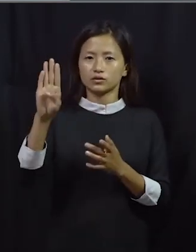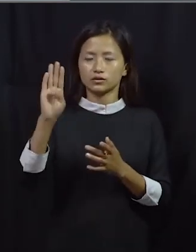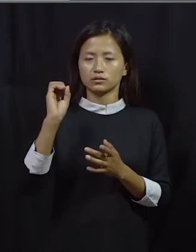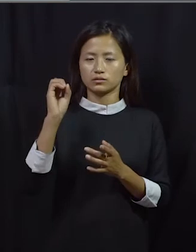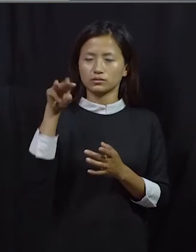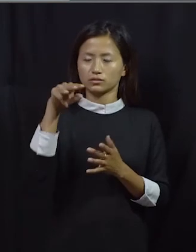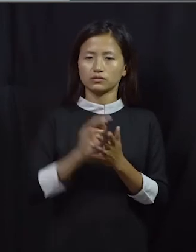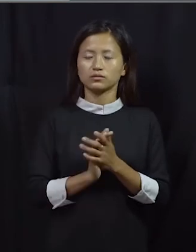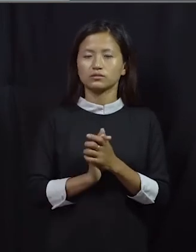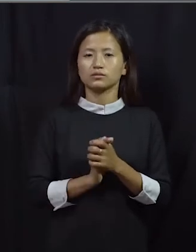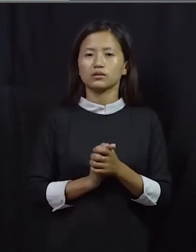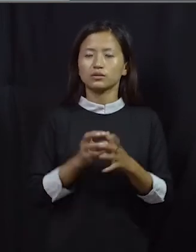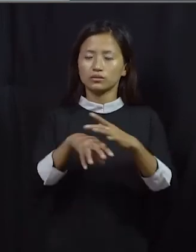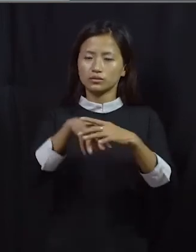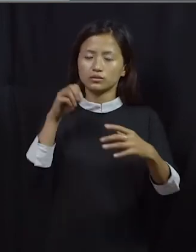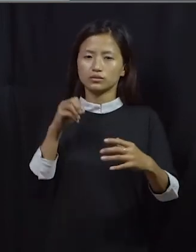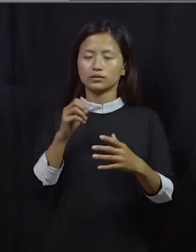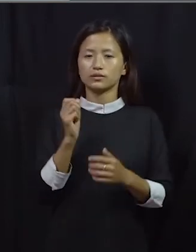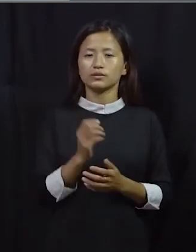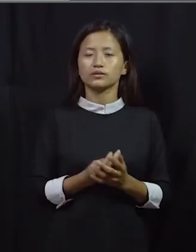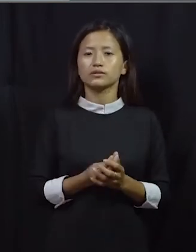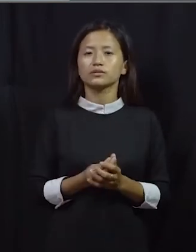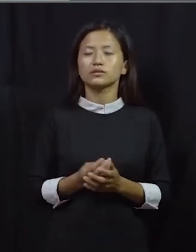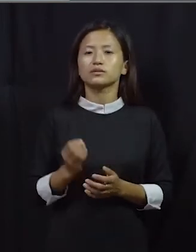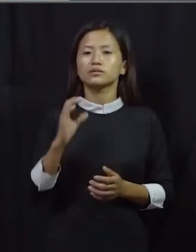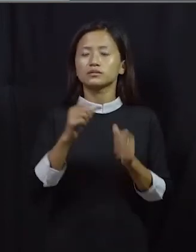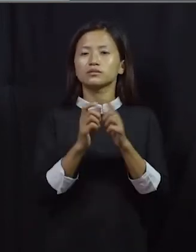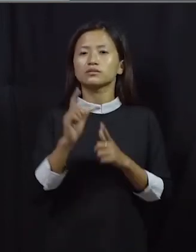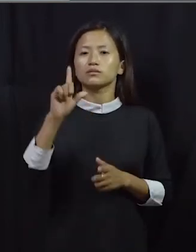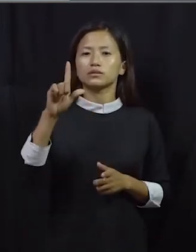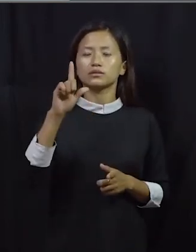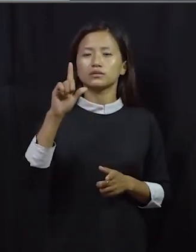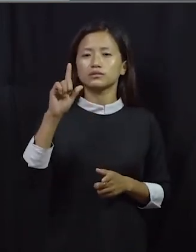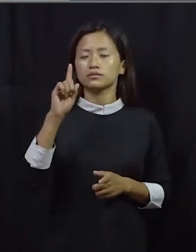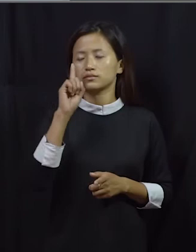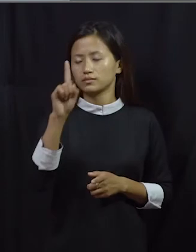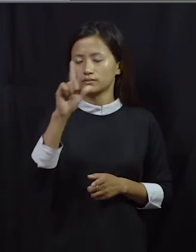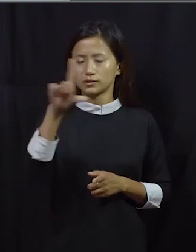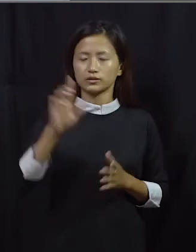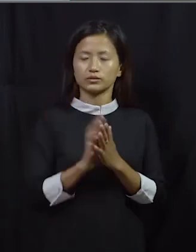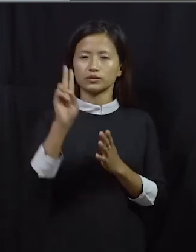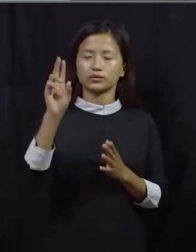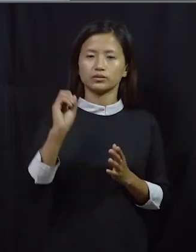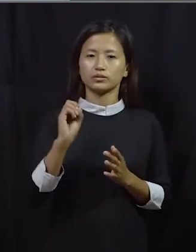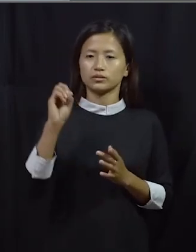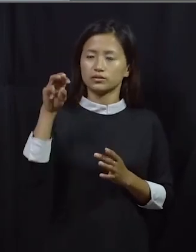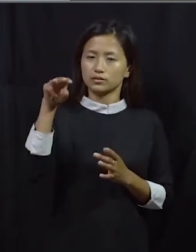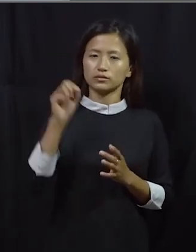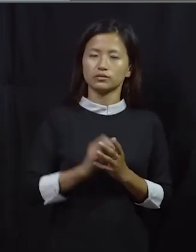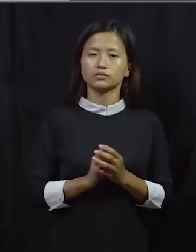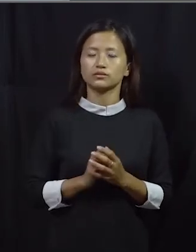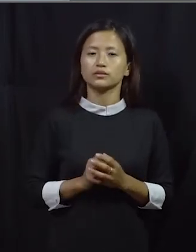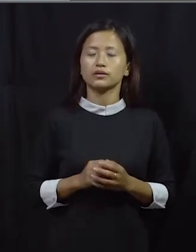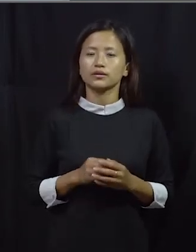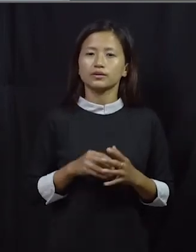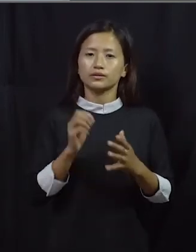respectively. Withdrawal at withdrawal of capital 1,20,000 and 30,000. And at